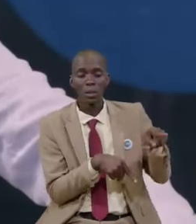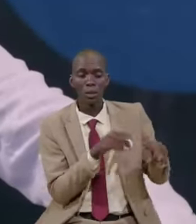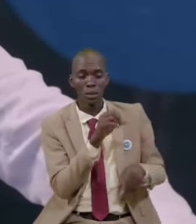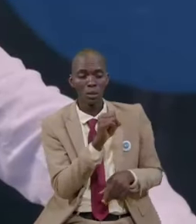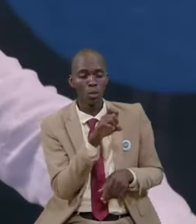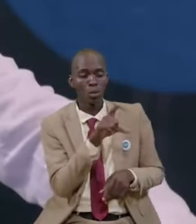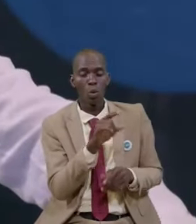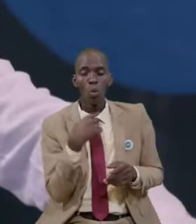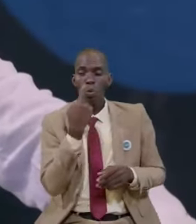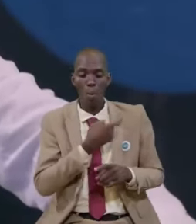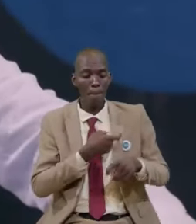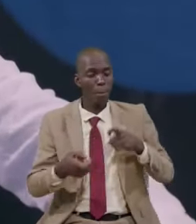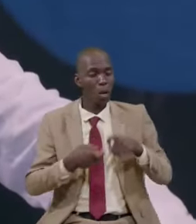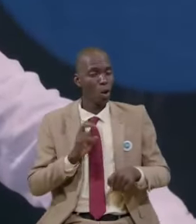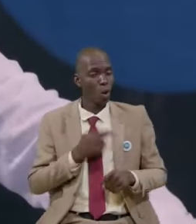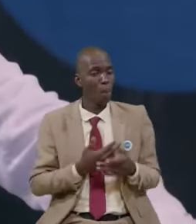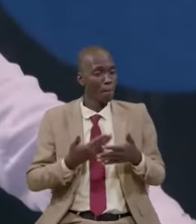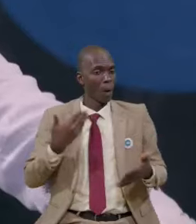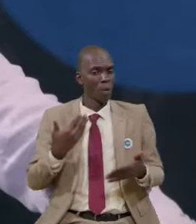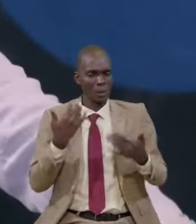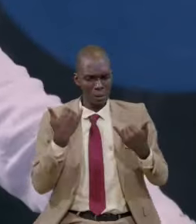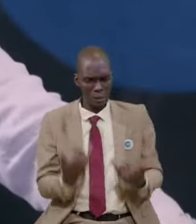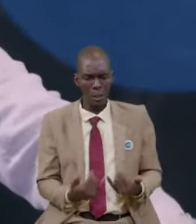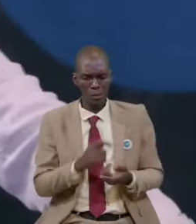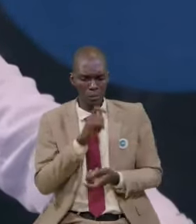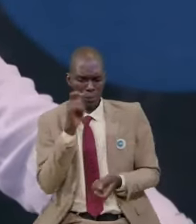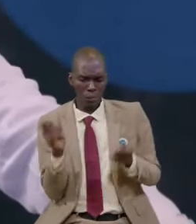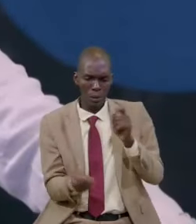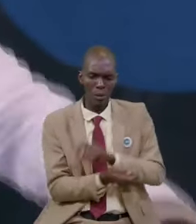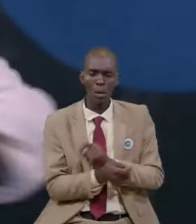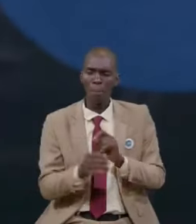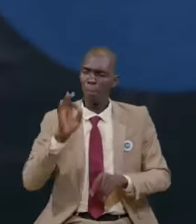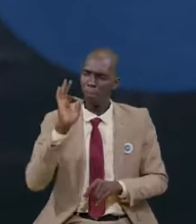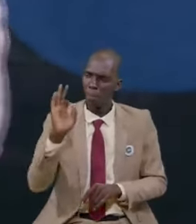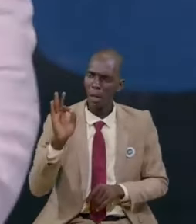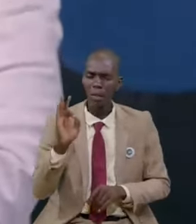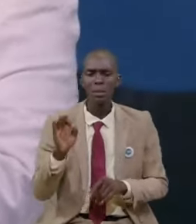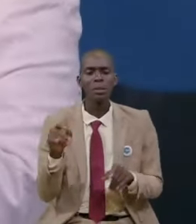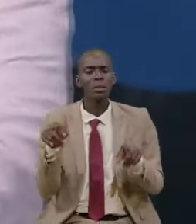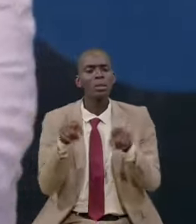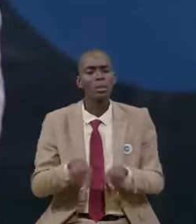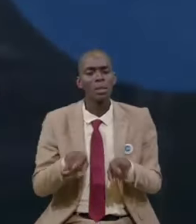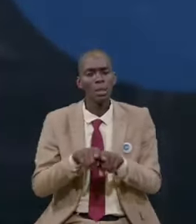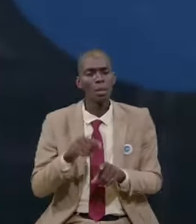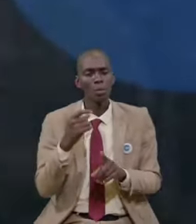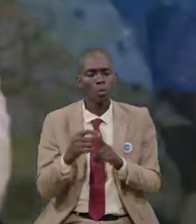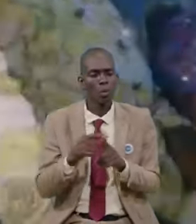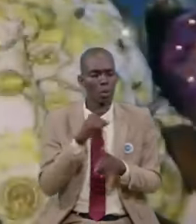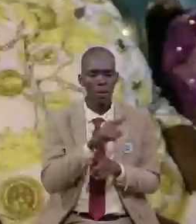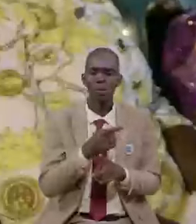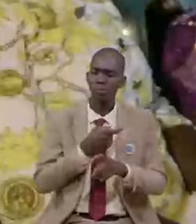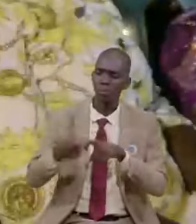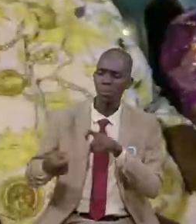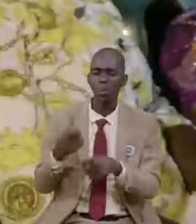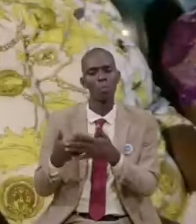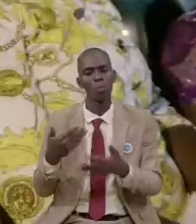the gospel, the word he once destroyed. That's salvation, notable.